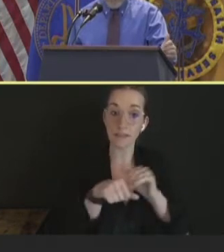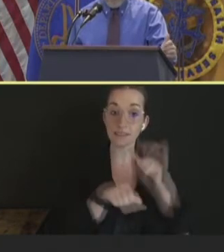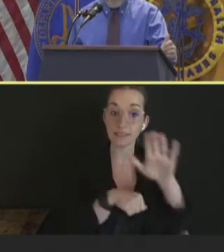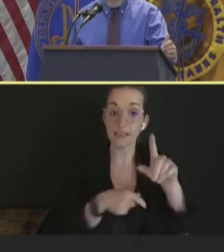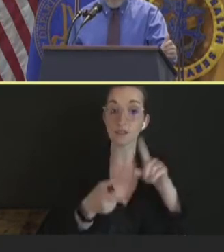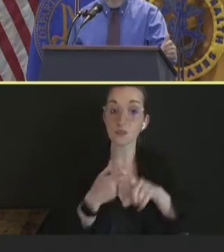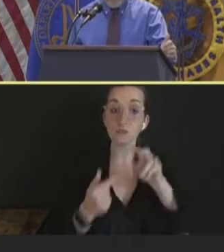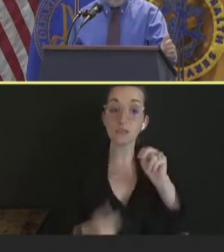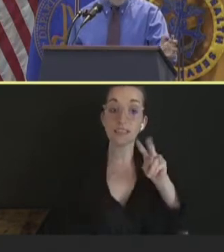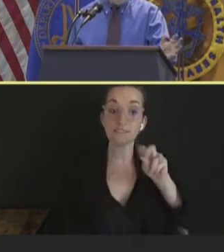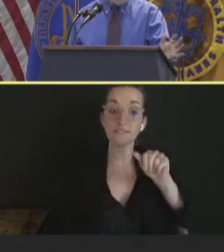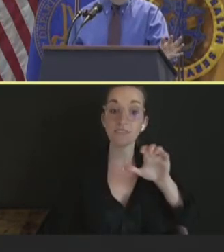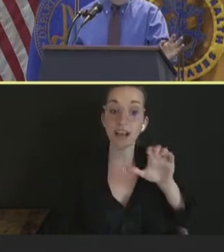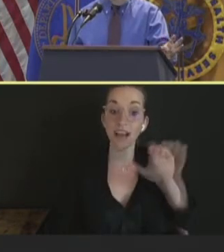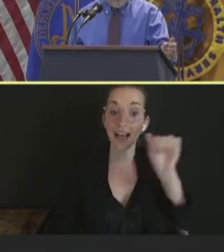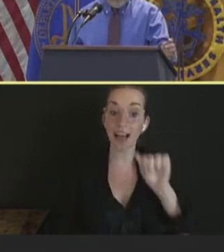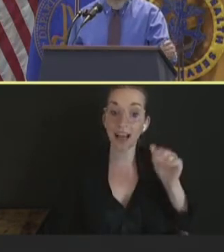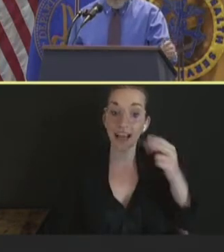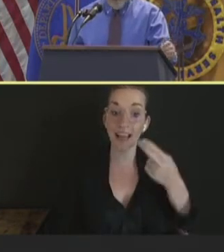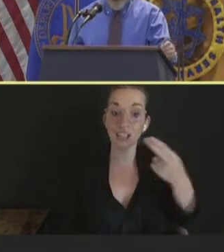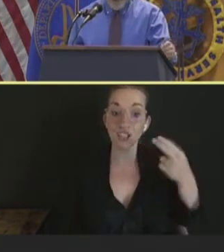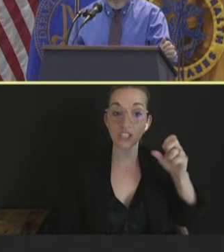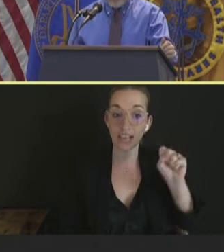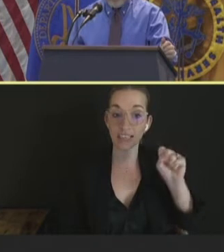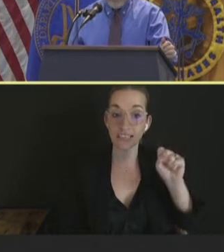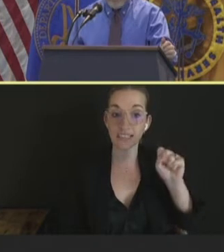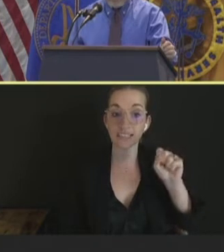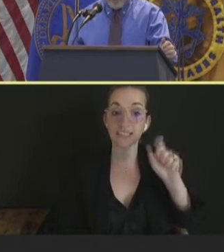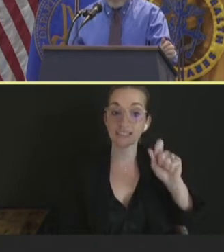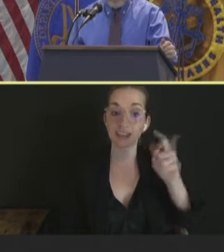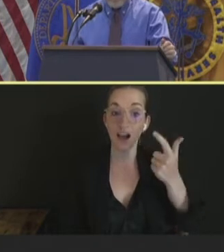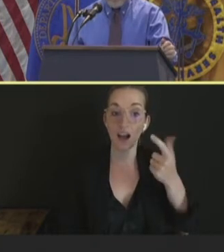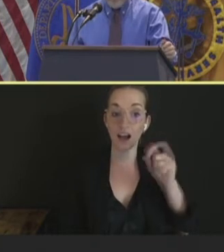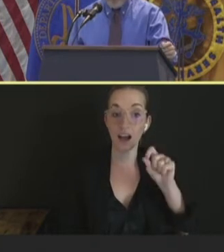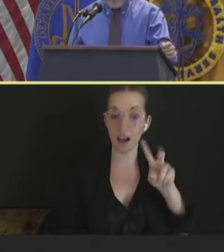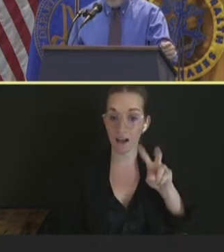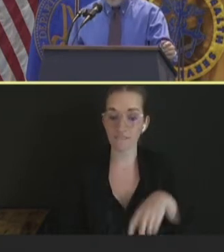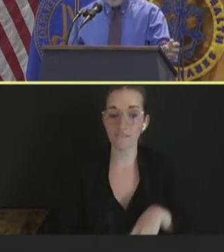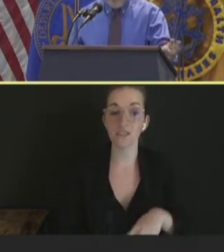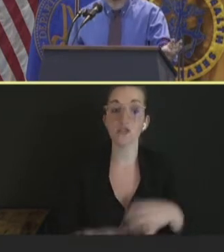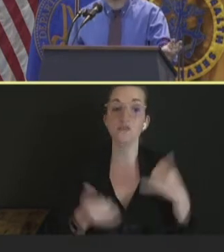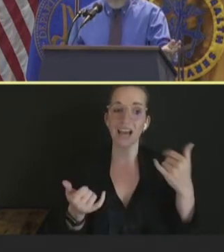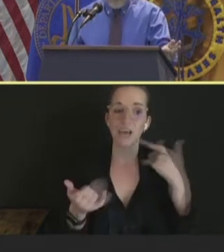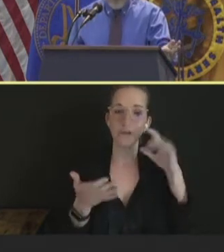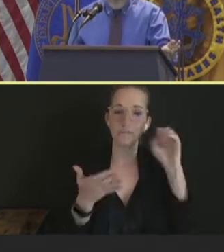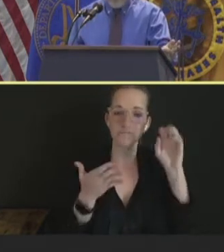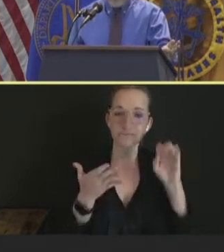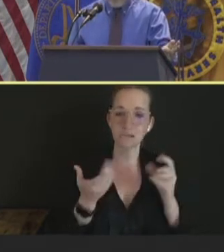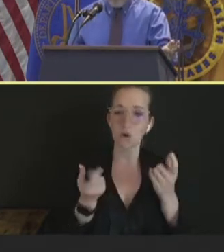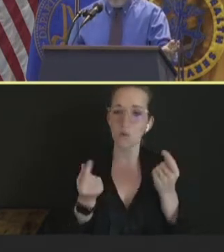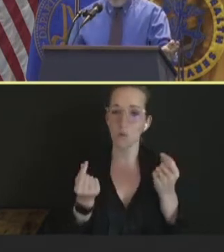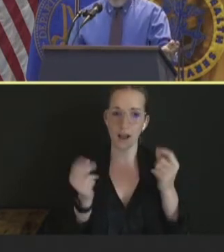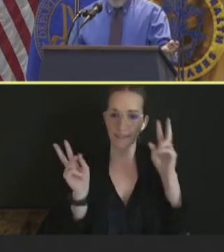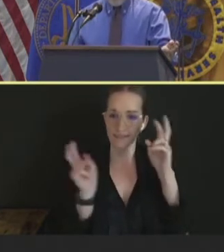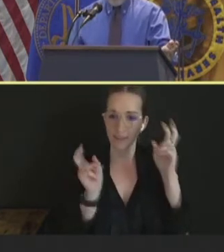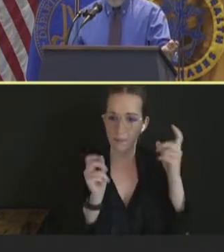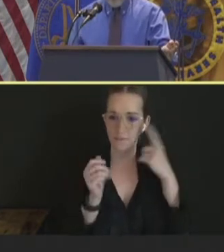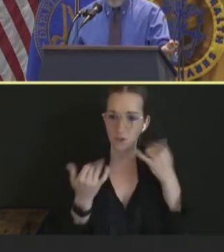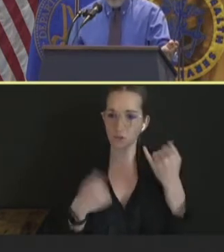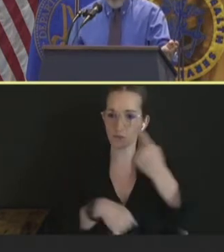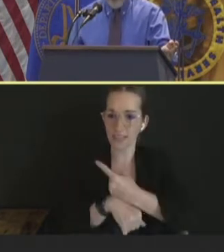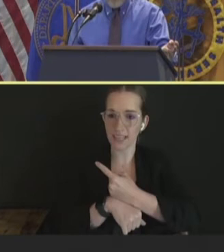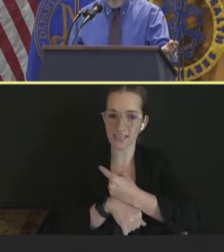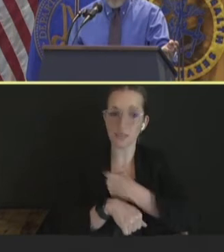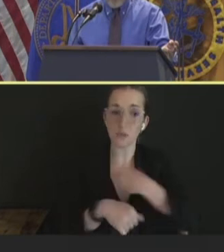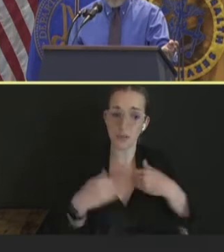NVAC@HHS.gov. Let's now speak for a moment about highlights of today's session. We'd like to have a wonderful lineup of speakers